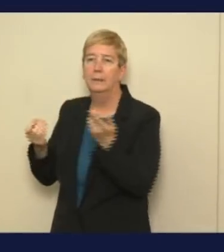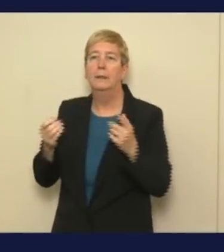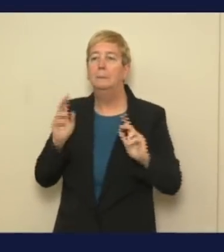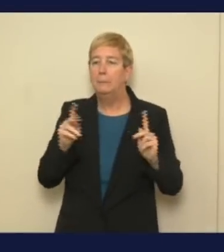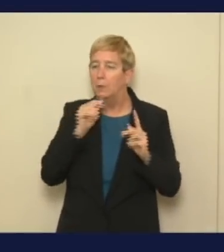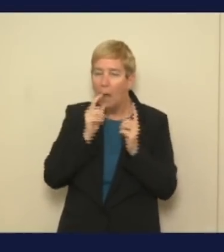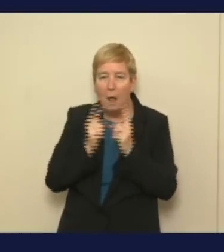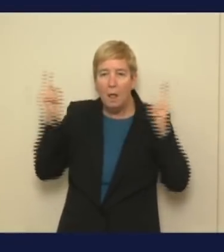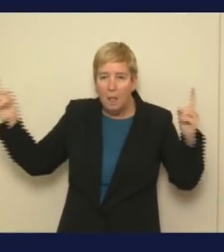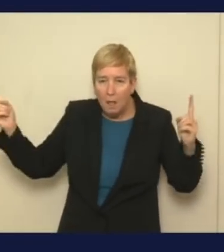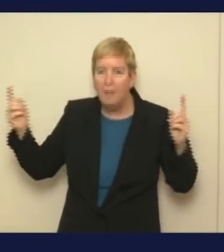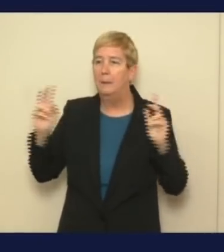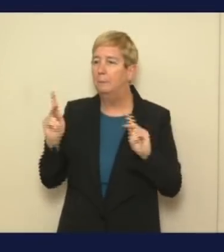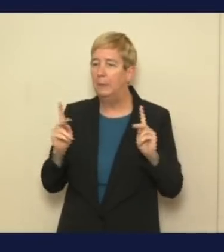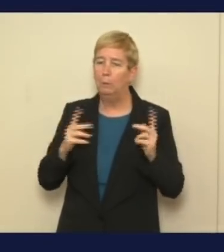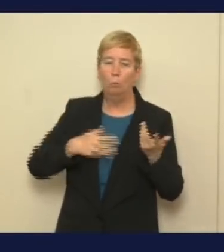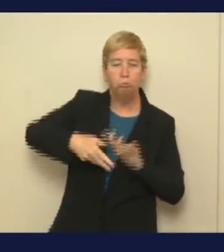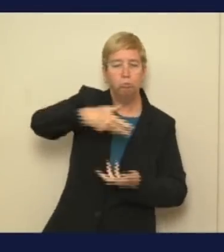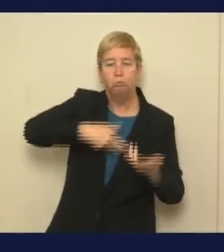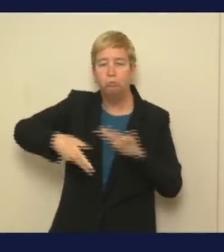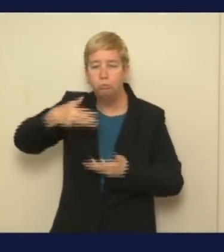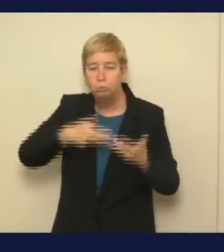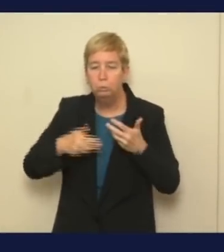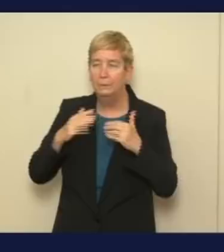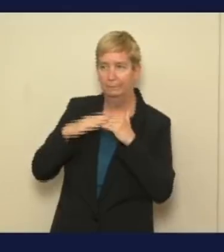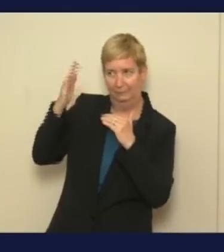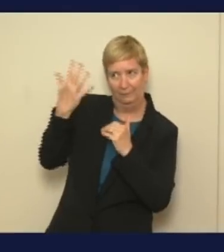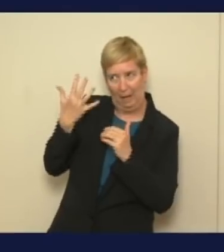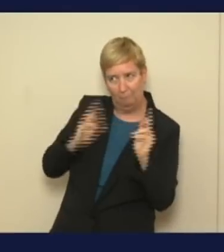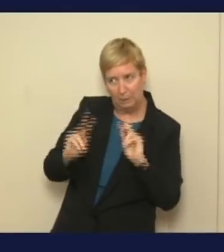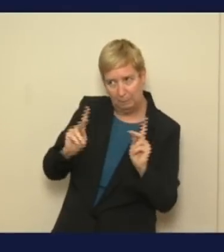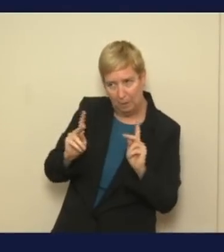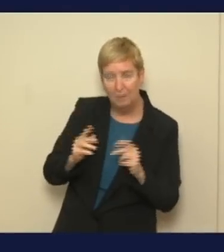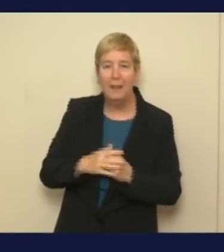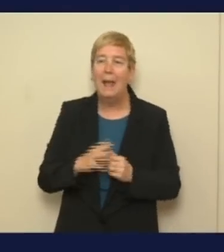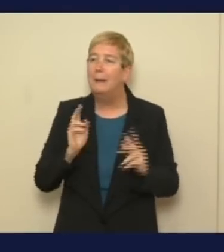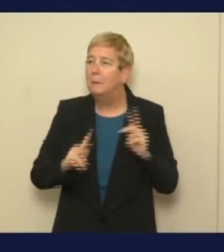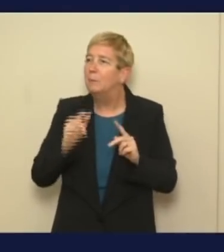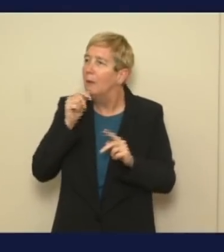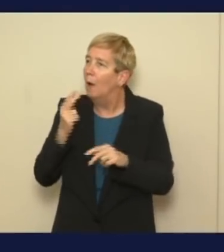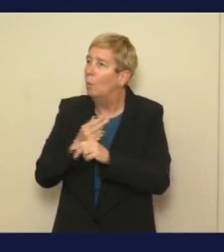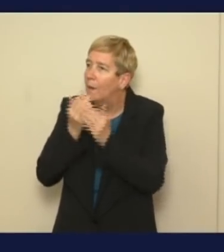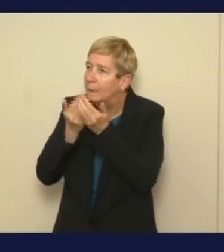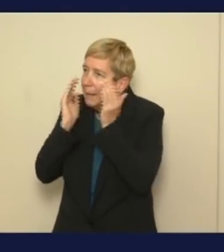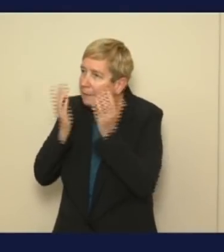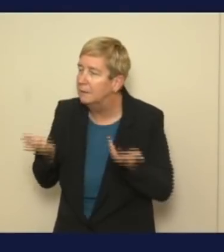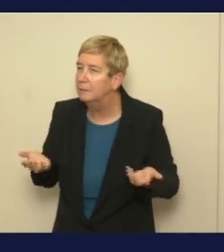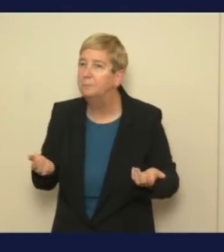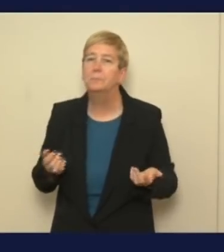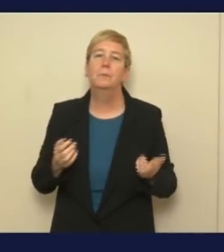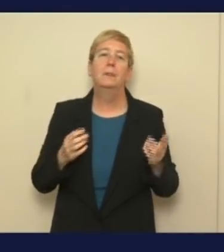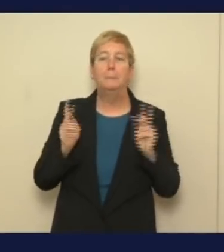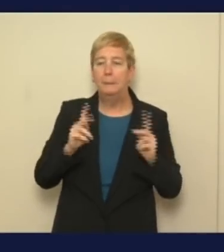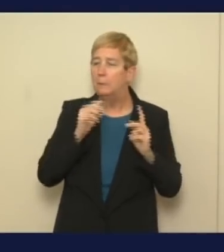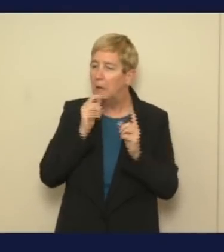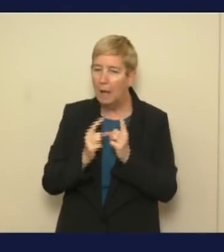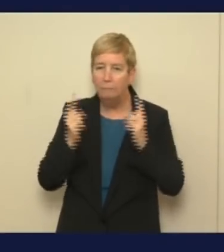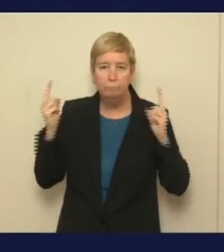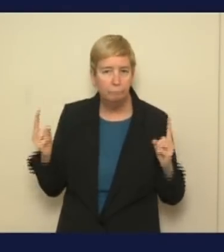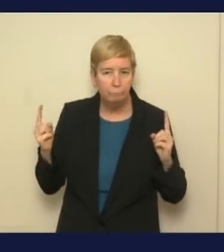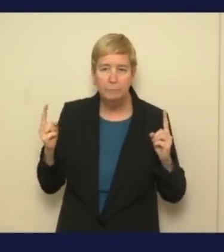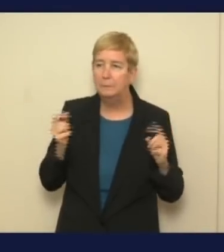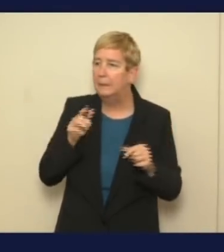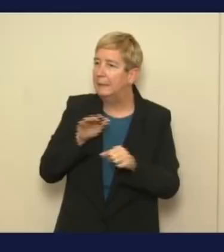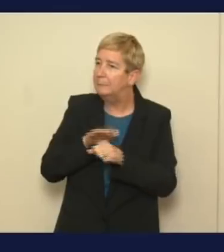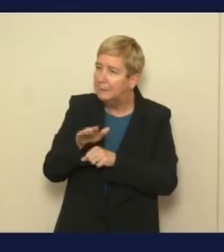are congregating in crowds that are larger than 5. They are not wearing masks. They are not socially distancing themselves.